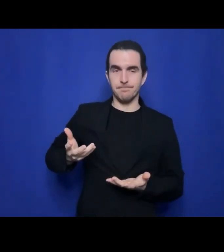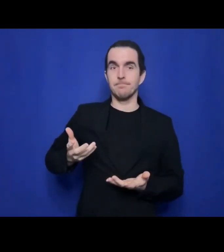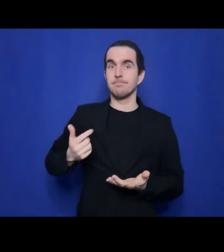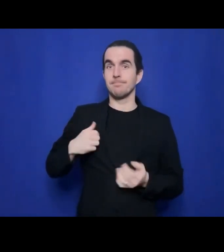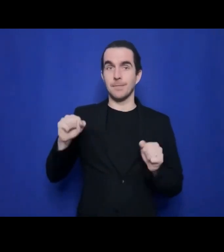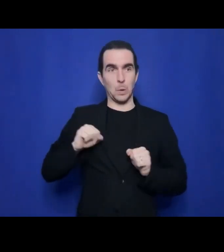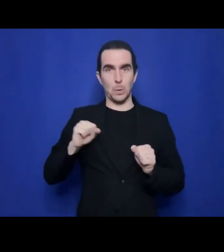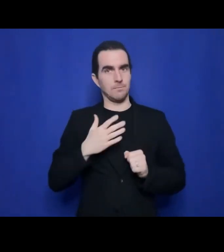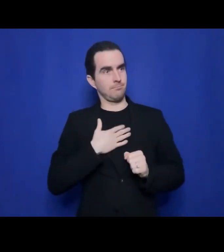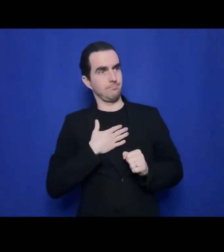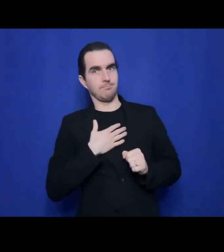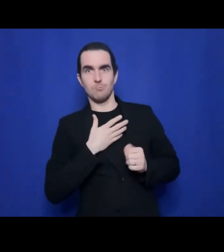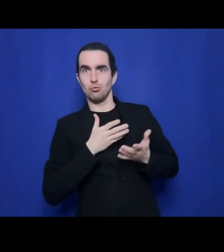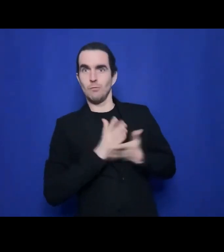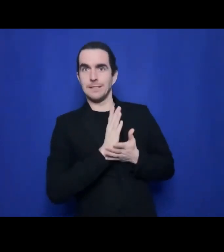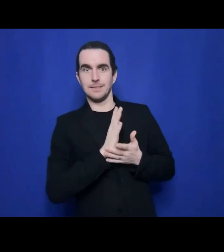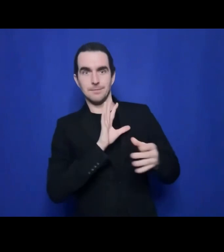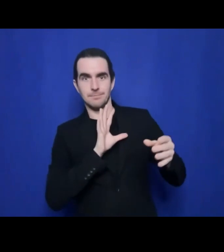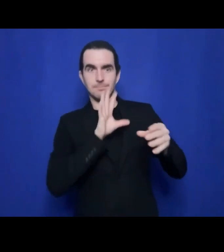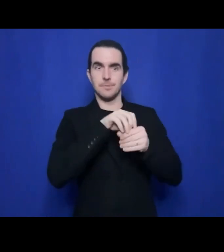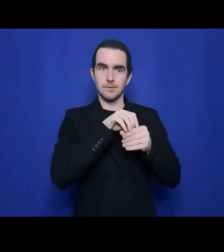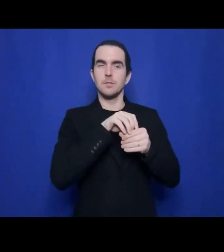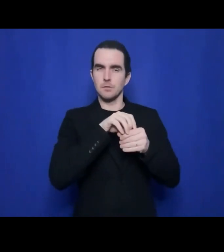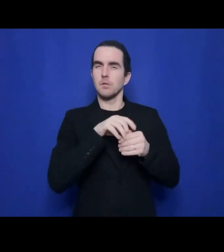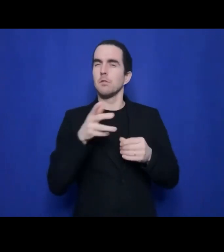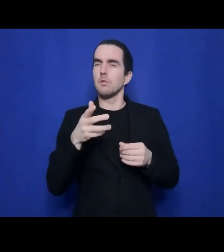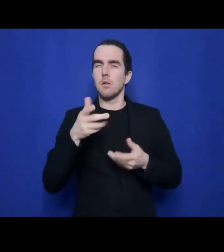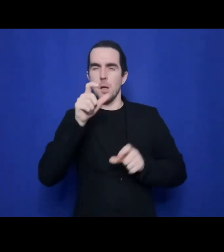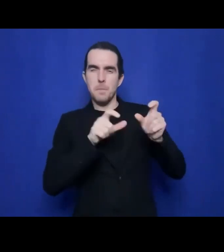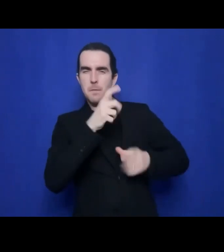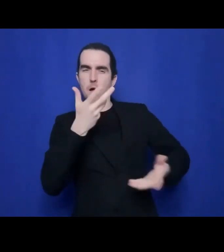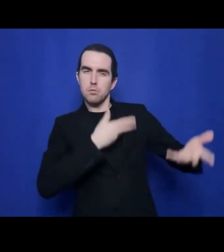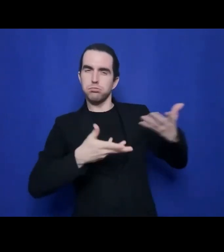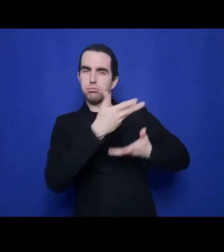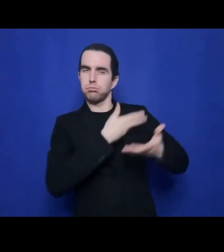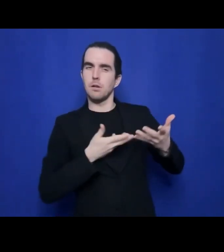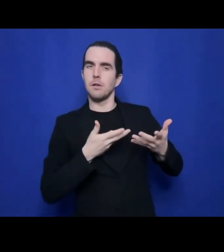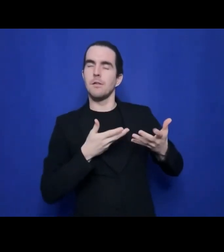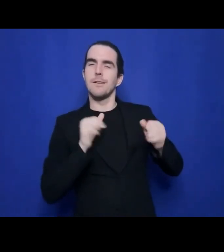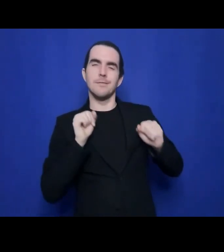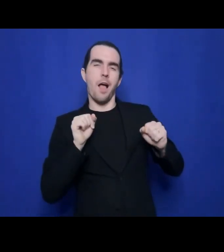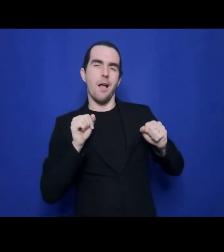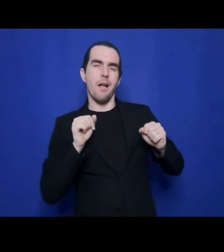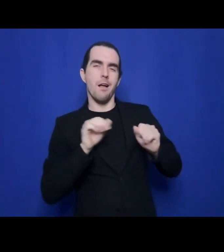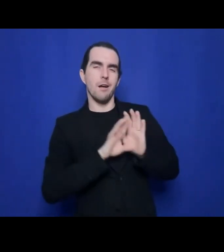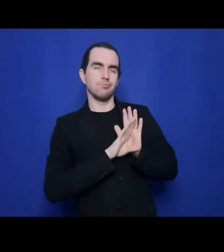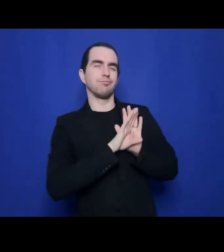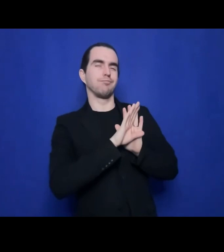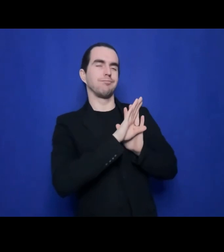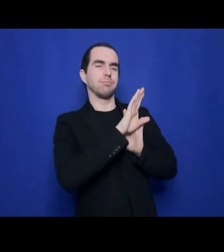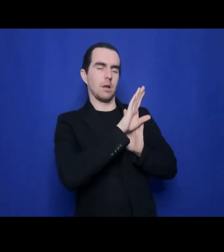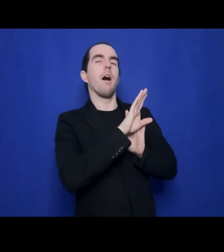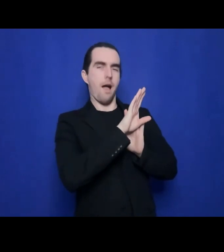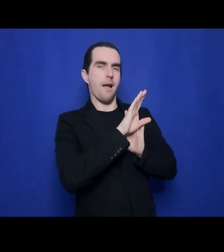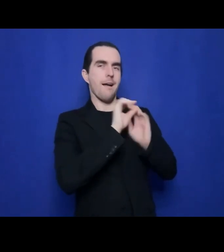stronger when we carry out these activities, especially during the times of pandemic. being able to